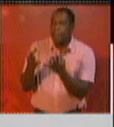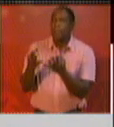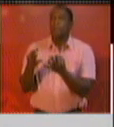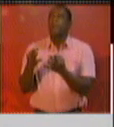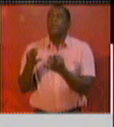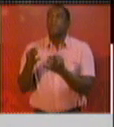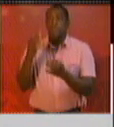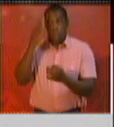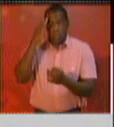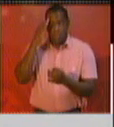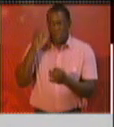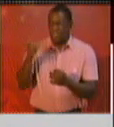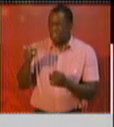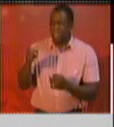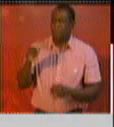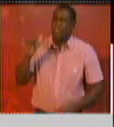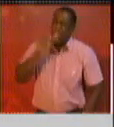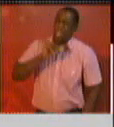you are urged to call